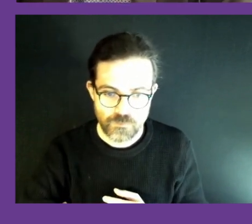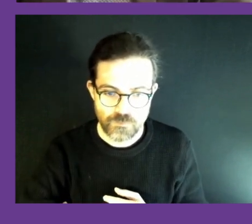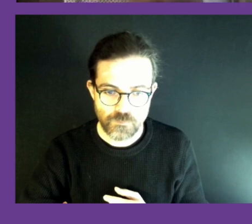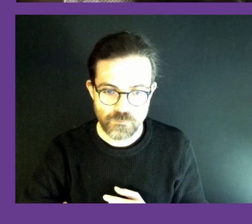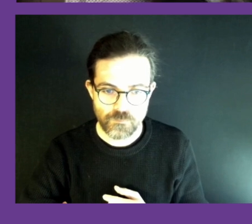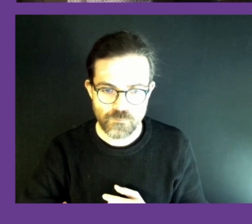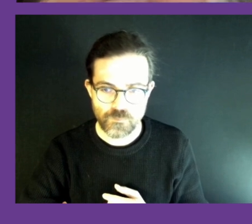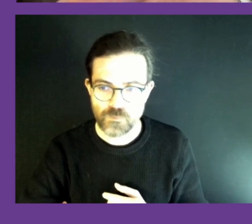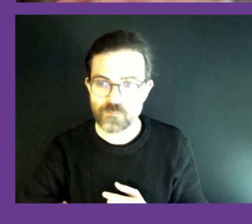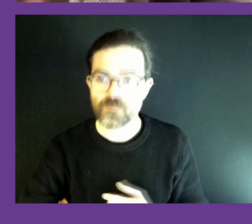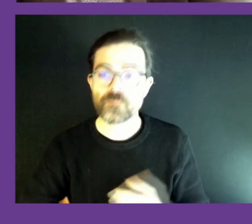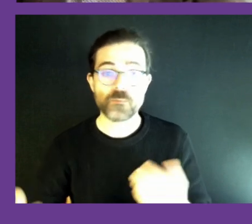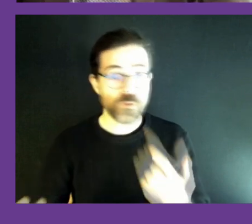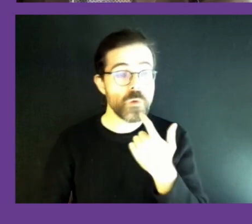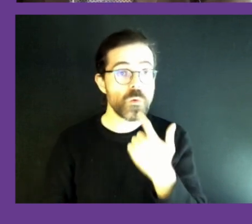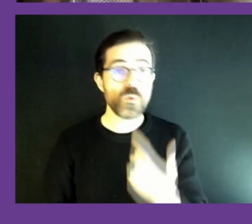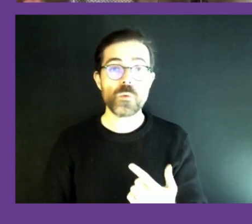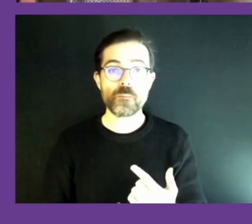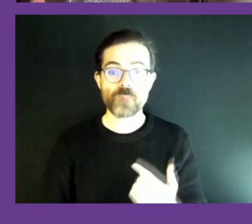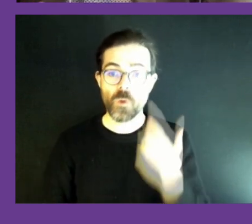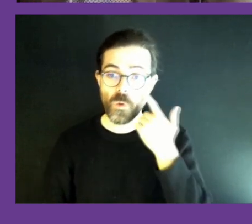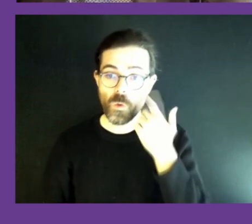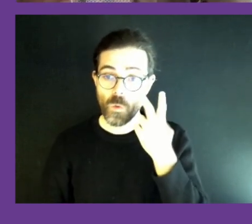requirements needed. We will see some samples later.